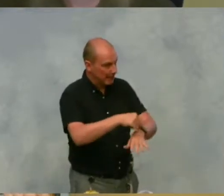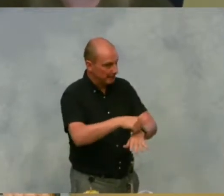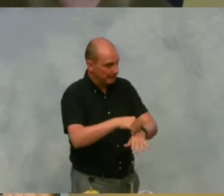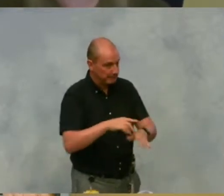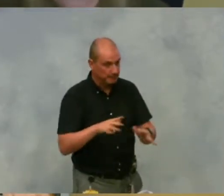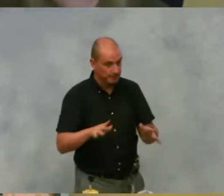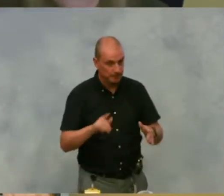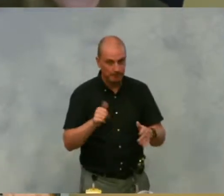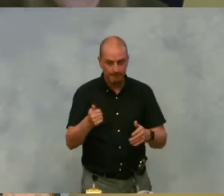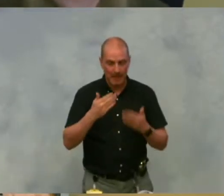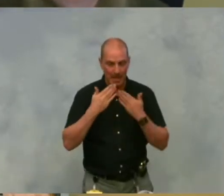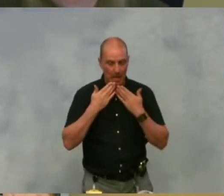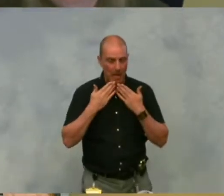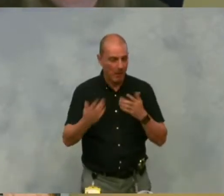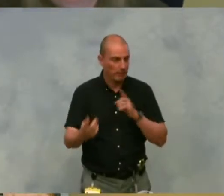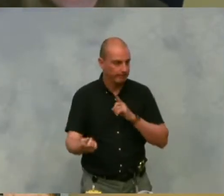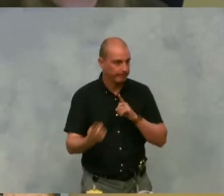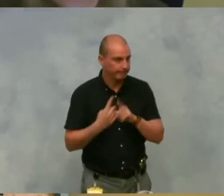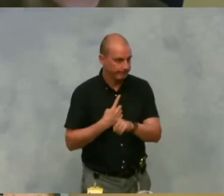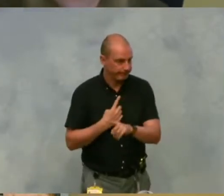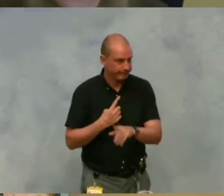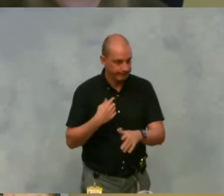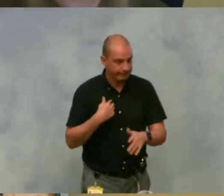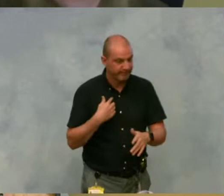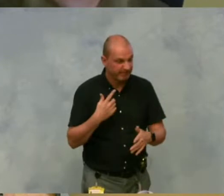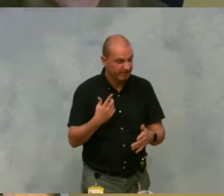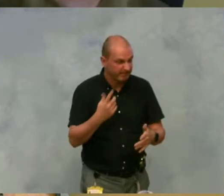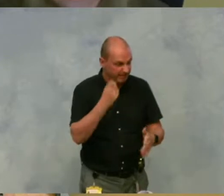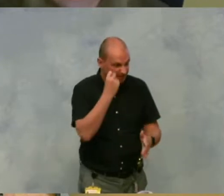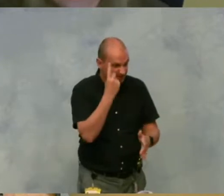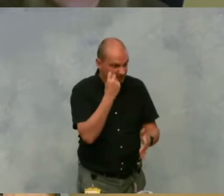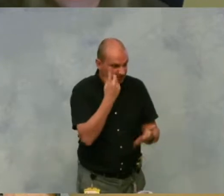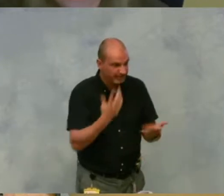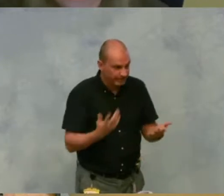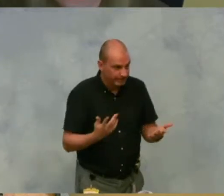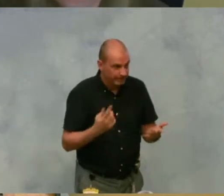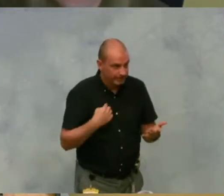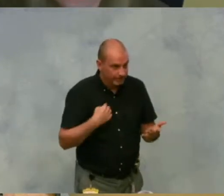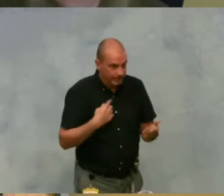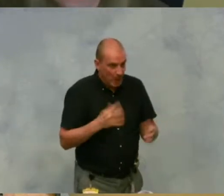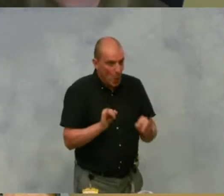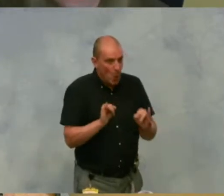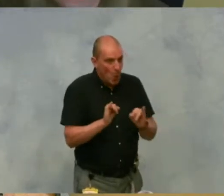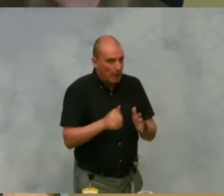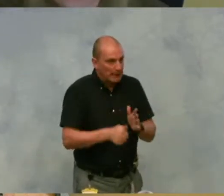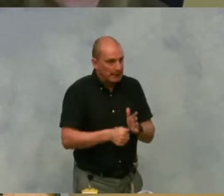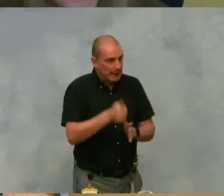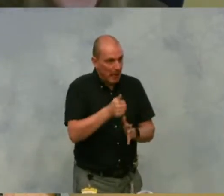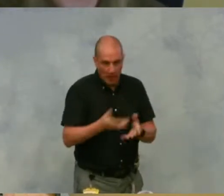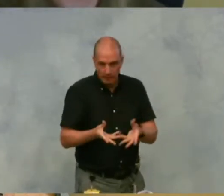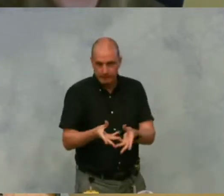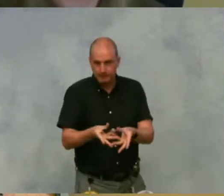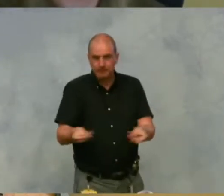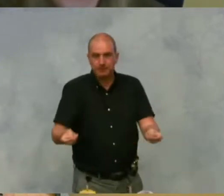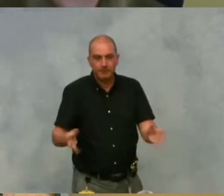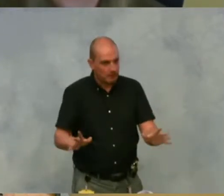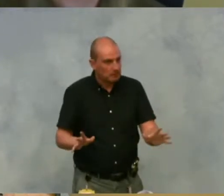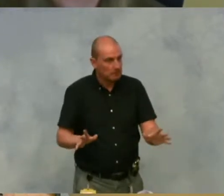Yeah, thanks very much for that. I do appreciate that. Obviously, there is a severe skills shortage. Do you also